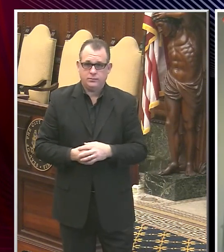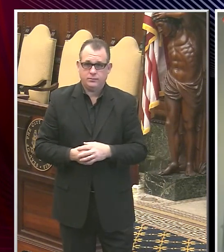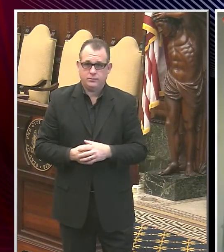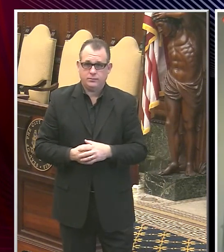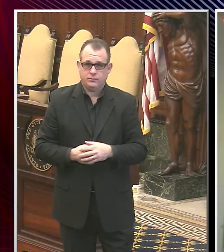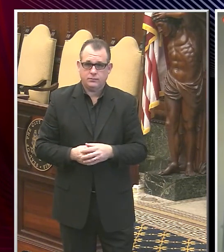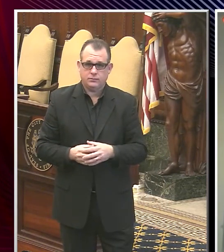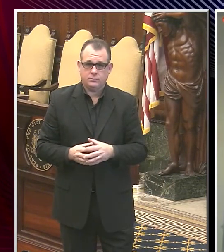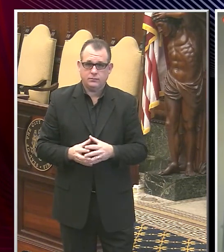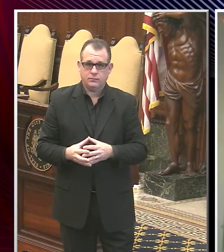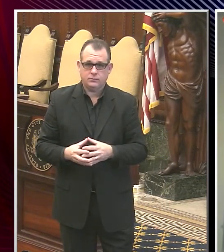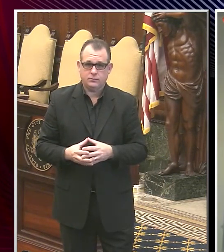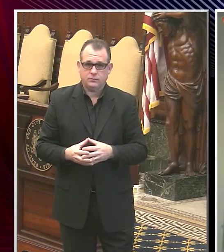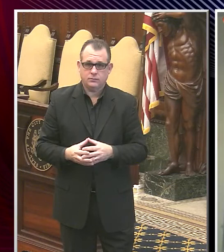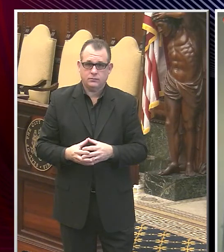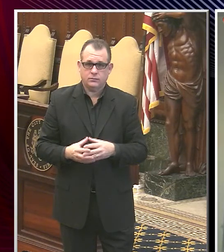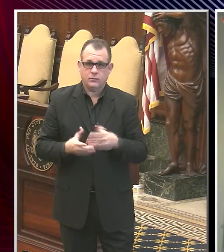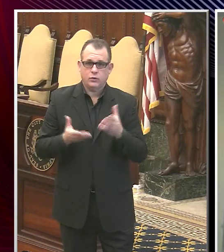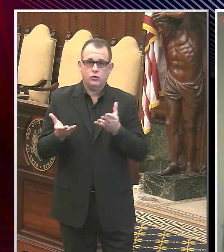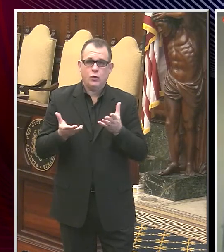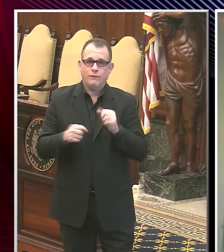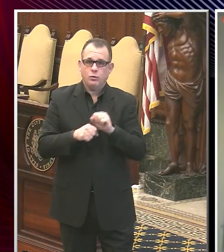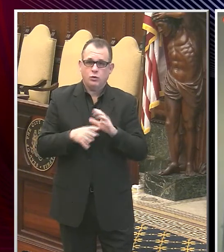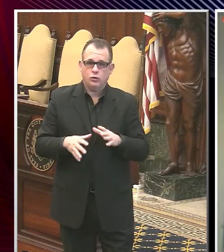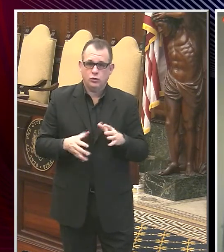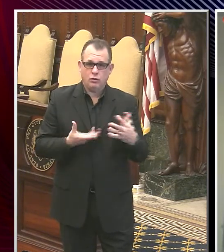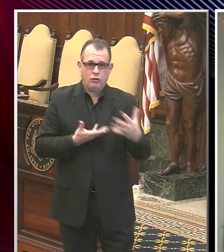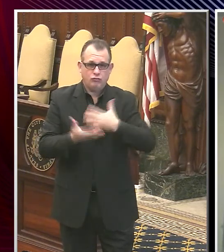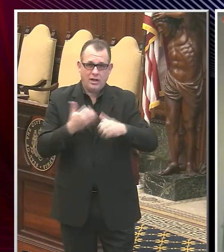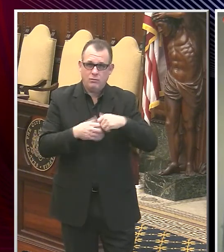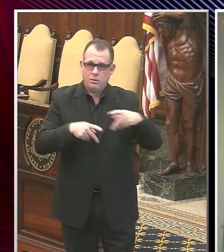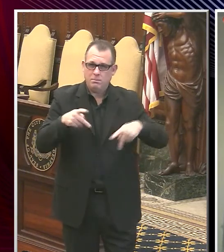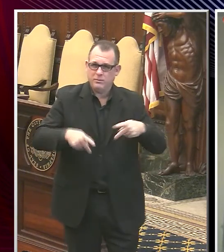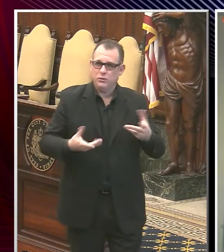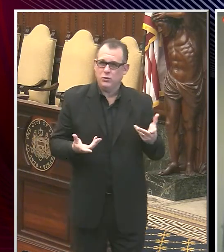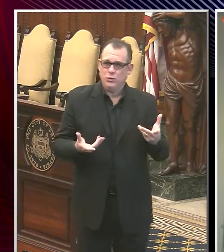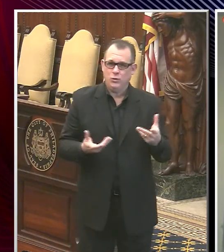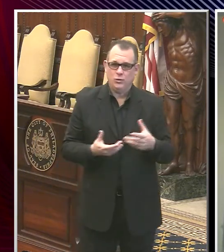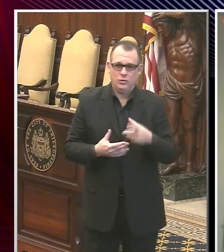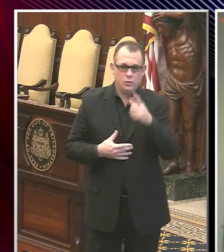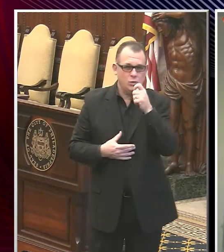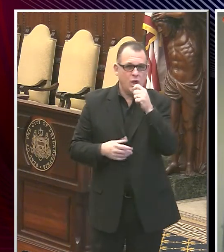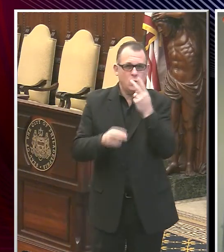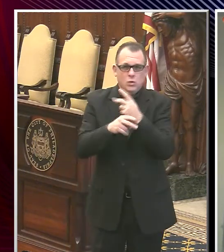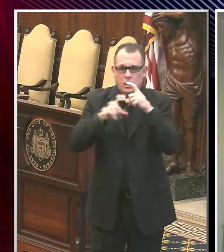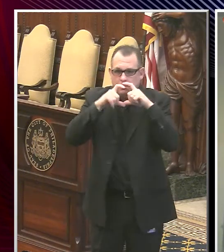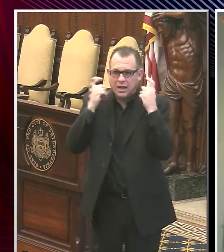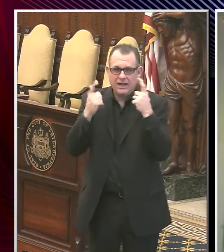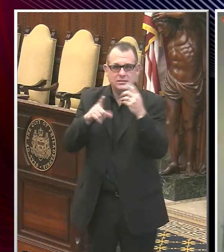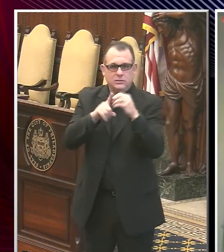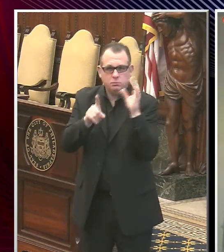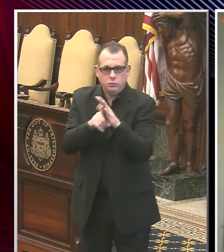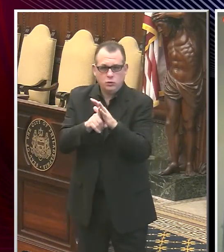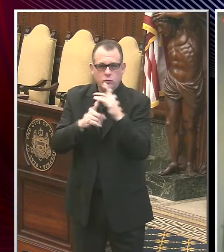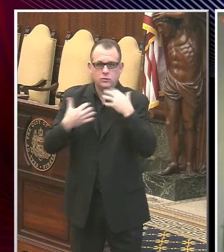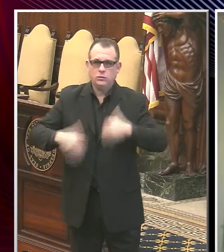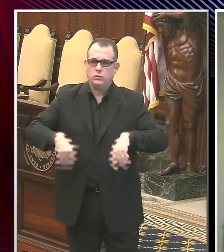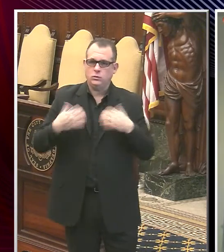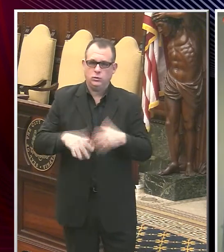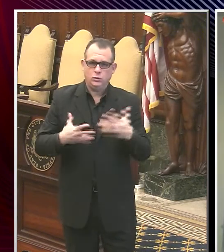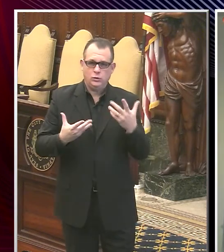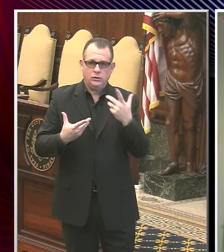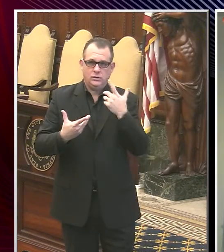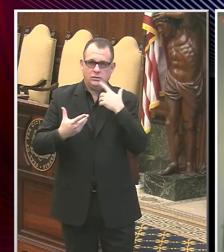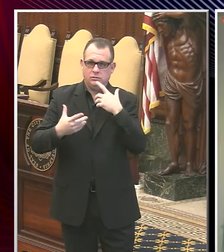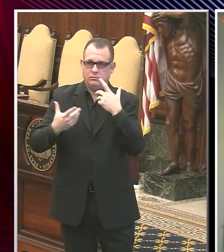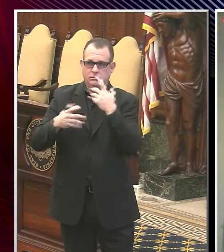And Thank let me you, add, Jason. a server who's working around people who don't wear masks has a lot of exposure, and we certainly want to